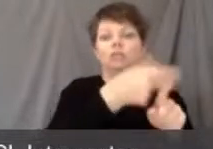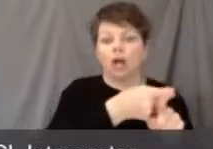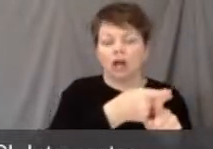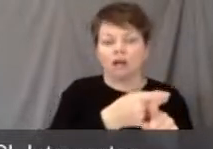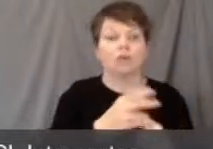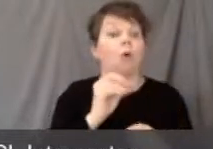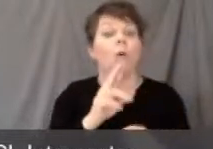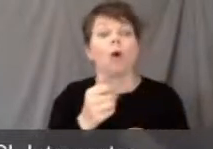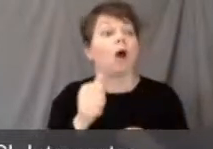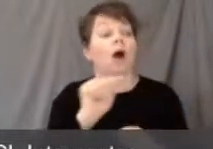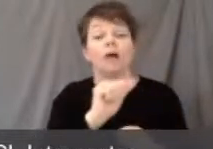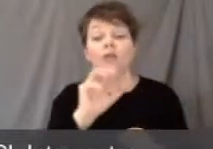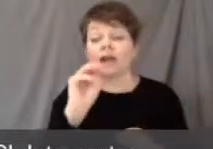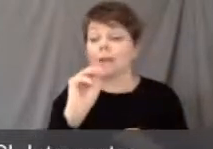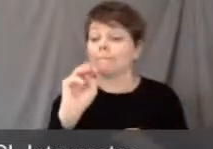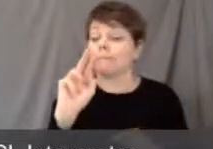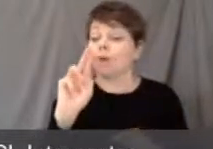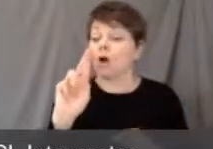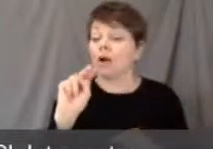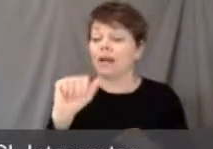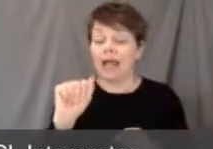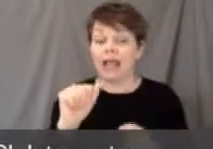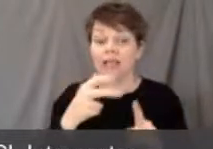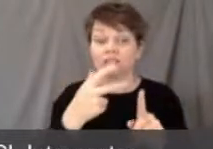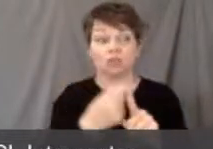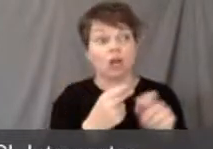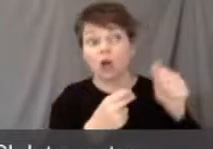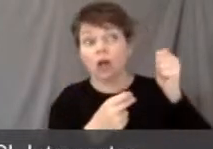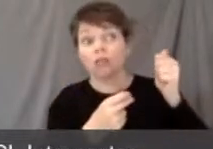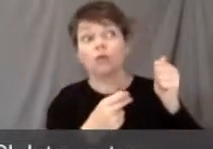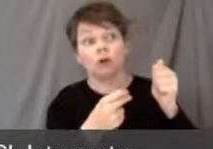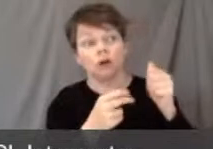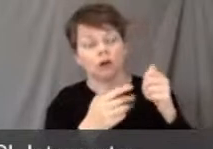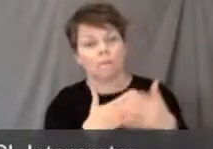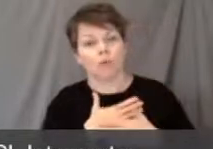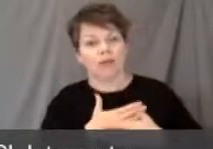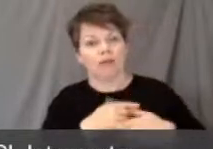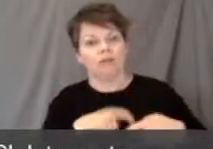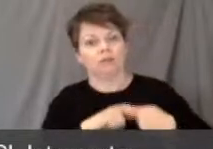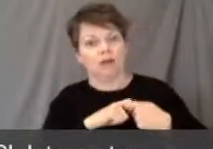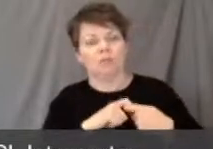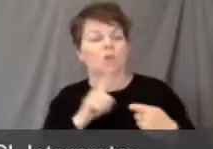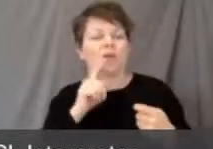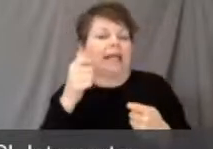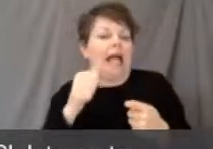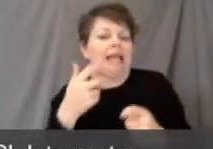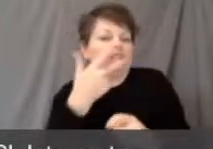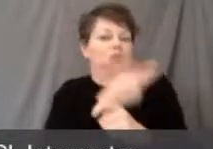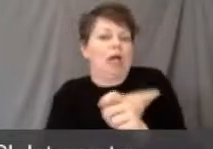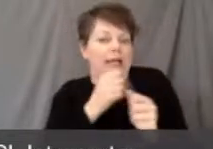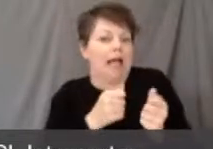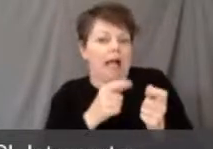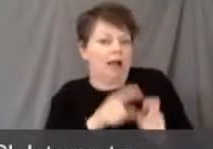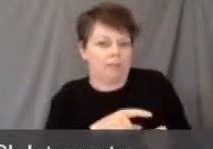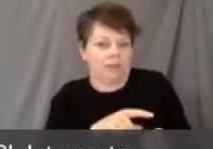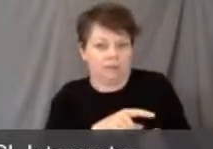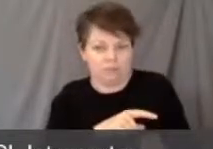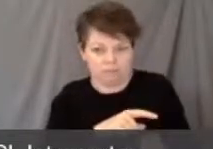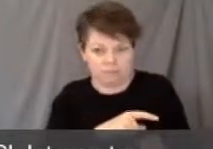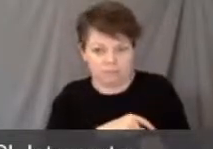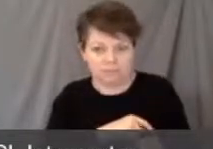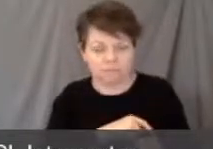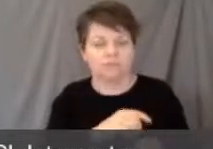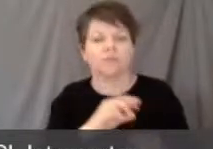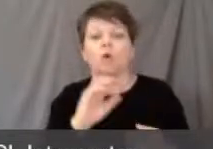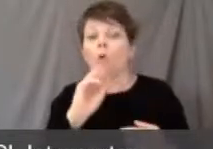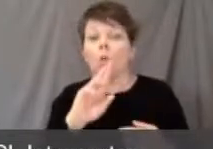and you had that experience. Although it's rare, it is possible with any medicine that you inject. Also, if you're allergic to any component of the vaccine, I would